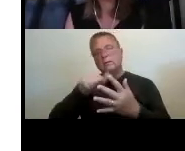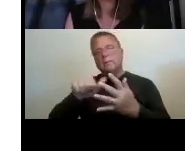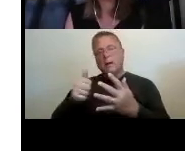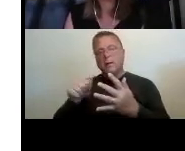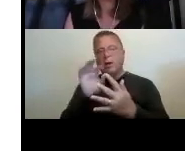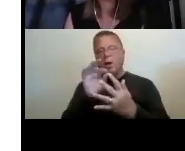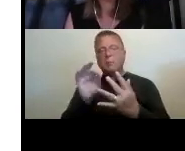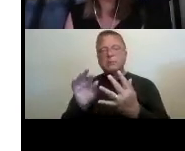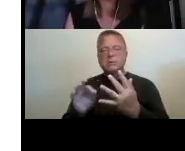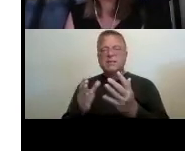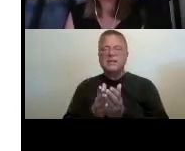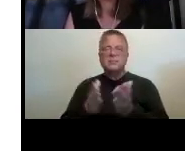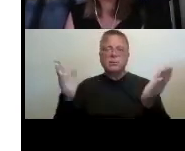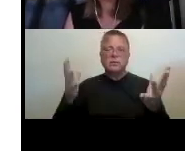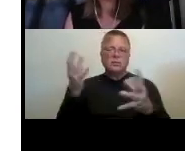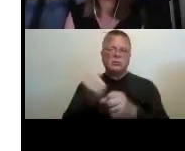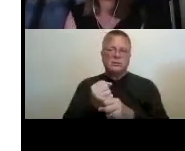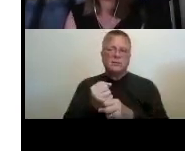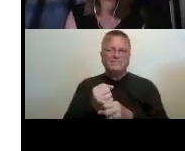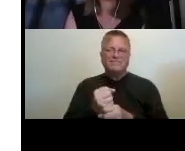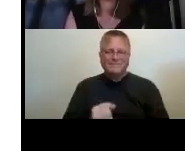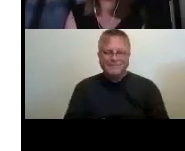that's a very general summary.